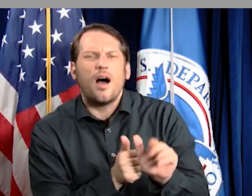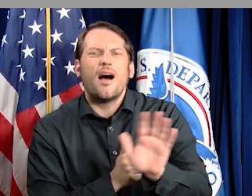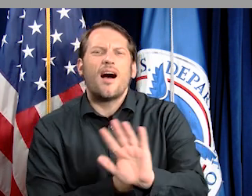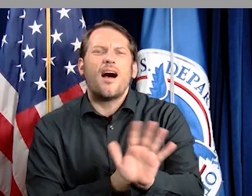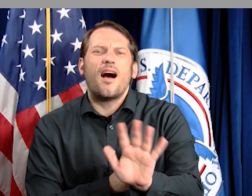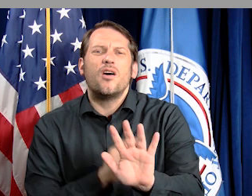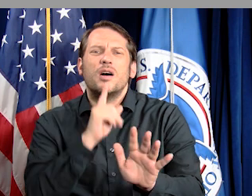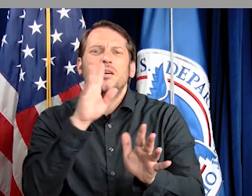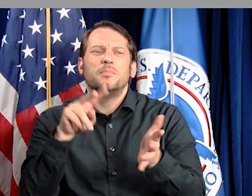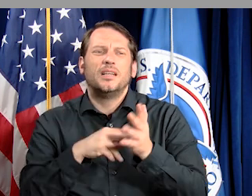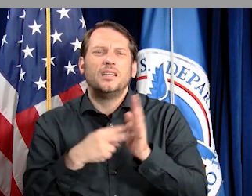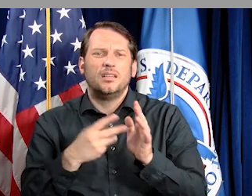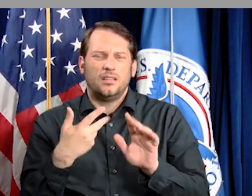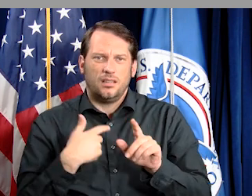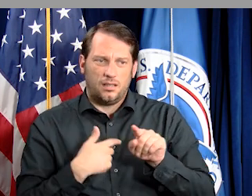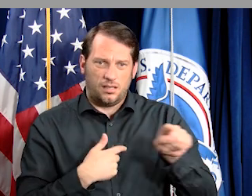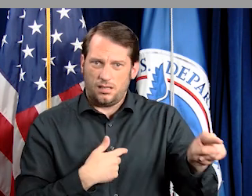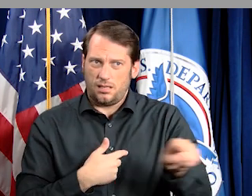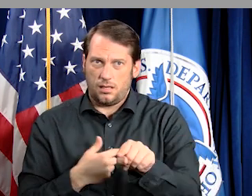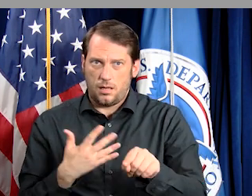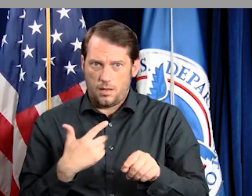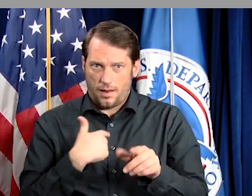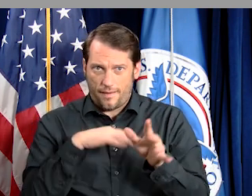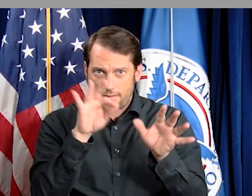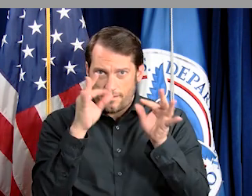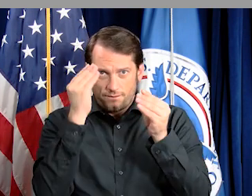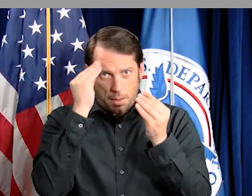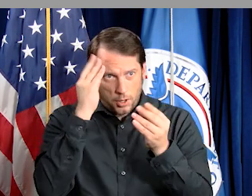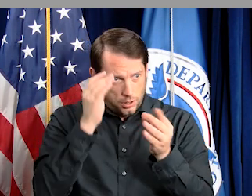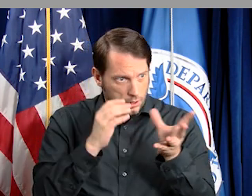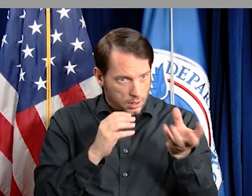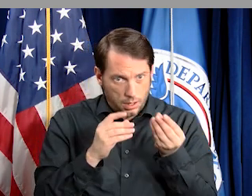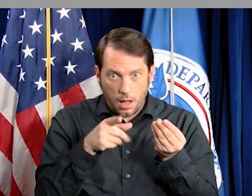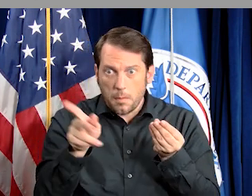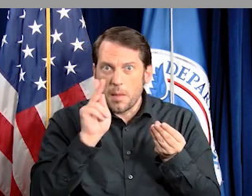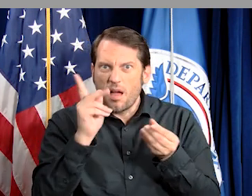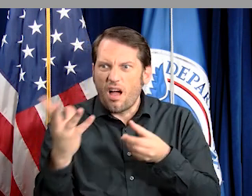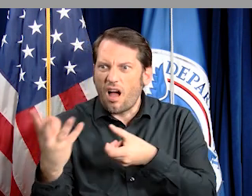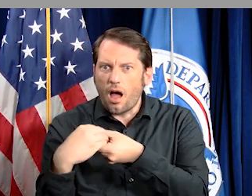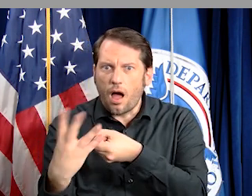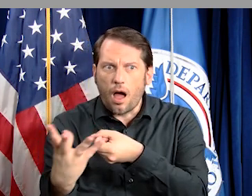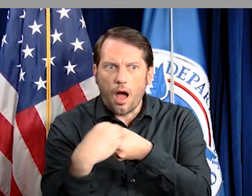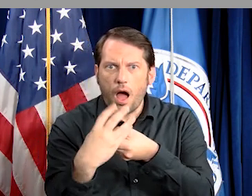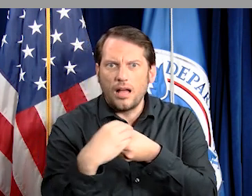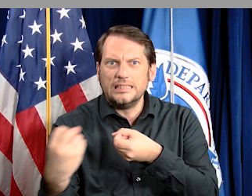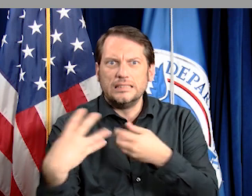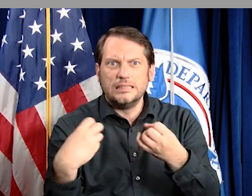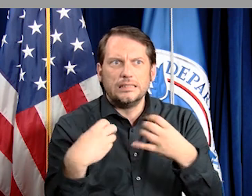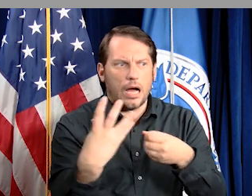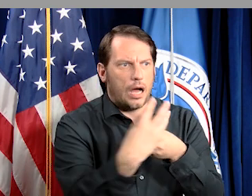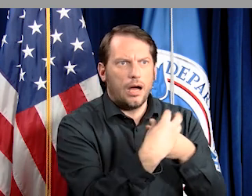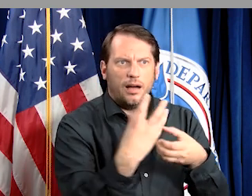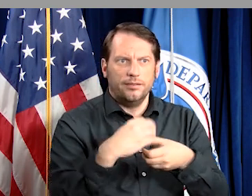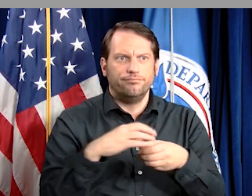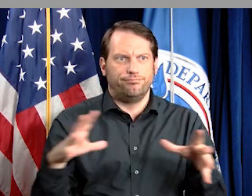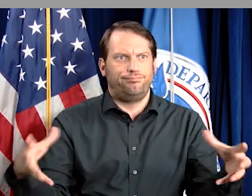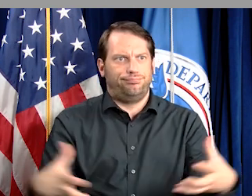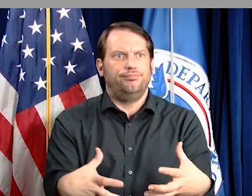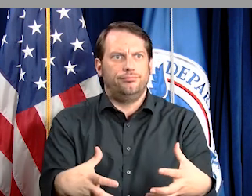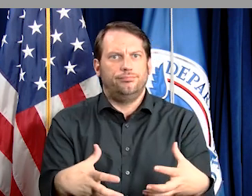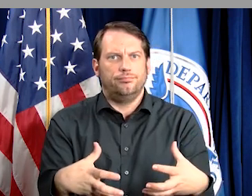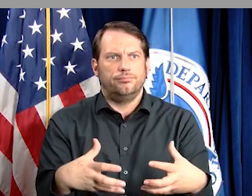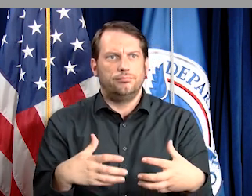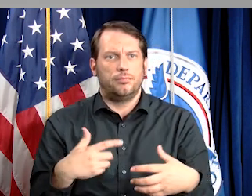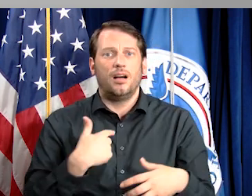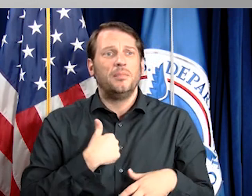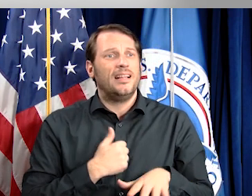sometimes a very specific micro task. And it's a two-way feedback loop where it's beyond just public outreach. It's really engaging folks in a